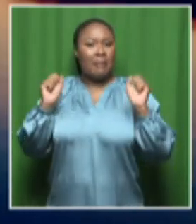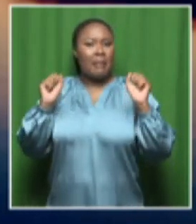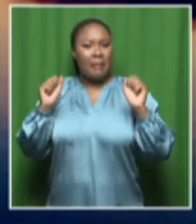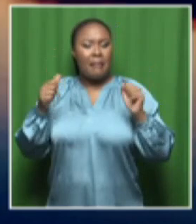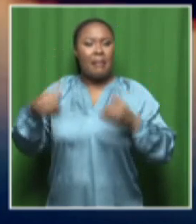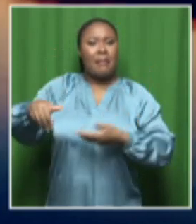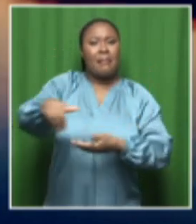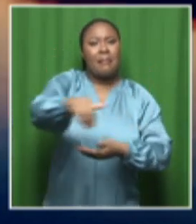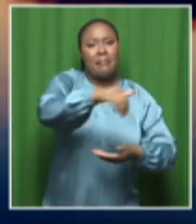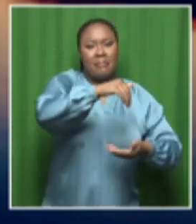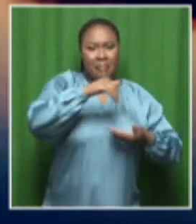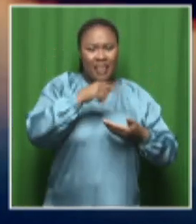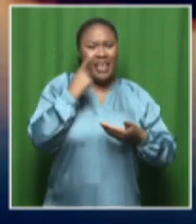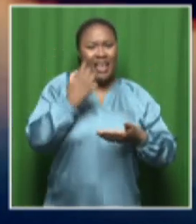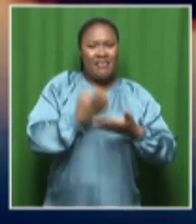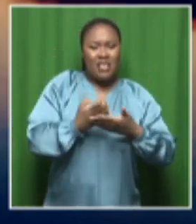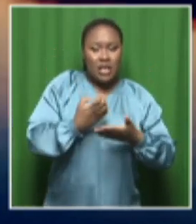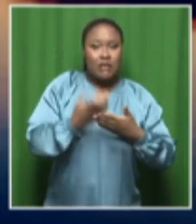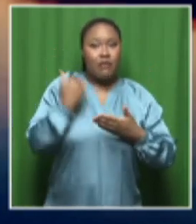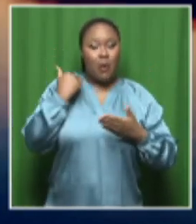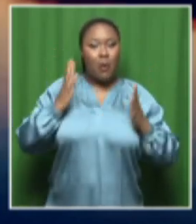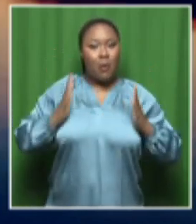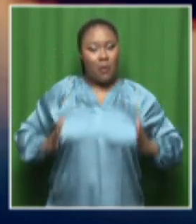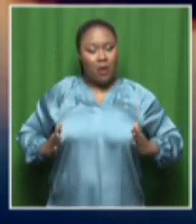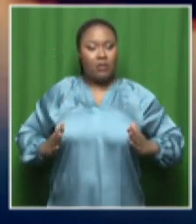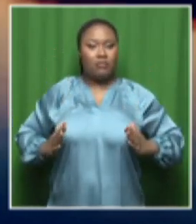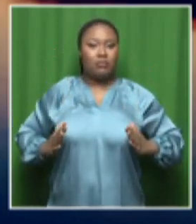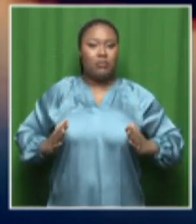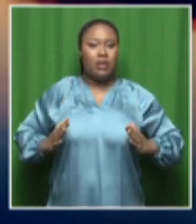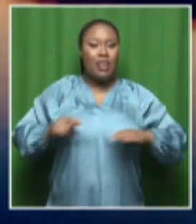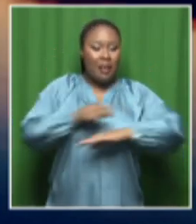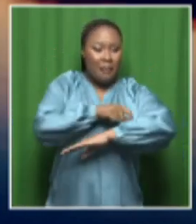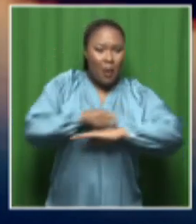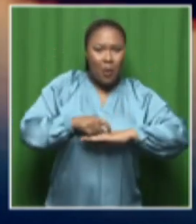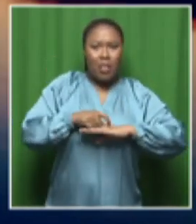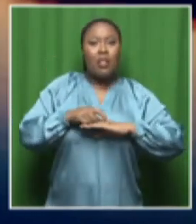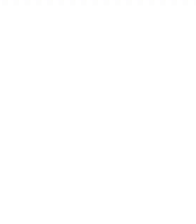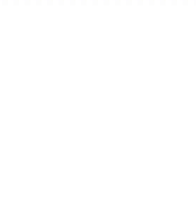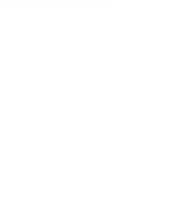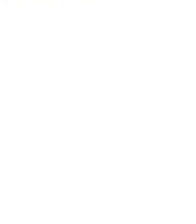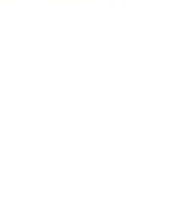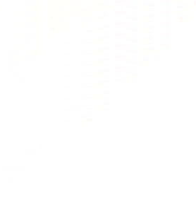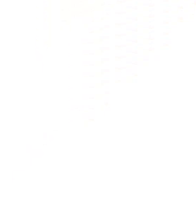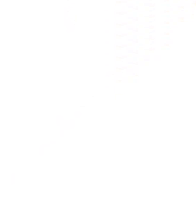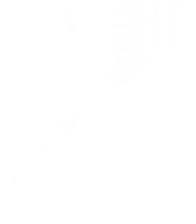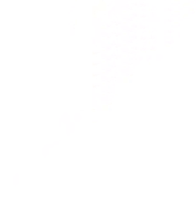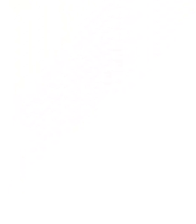Southern Sapiens behavior, displaying evidence of the earliest signs of modern behavior.